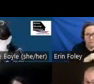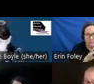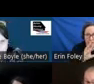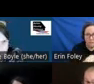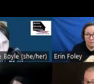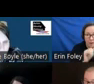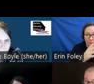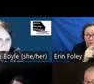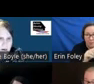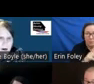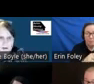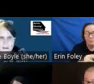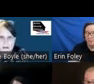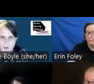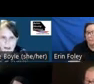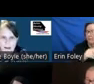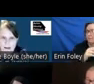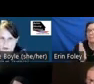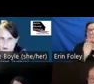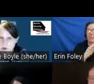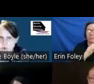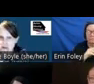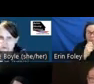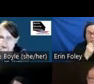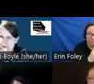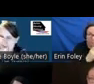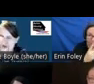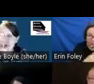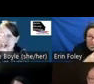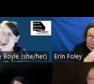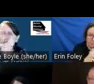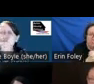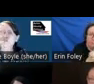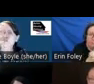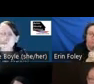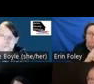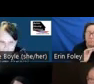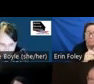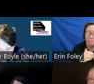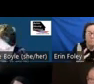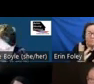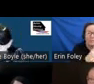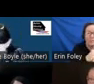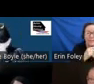So, what are some ways to acquire property?